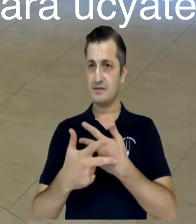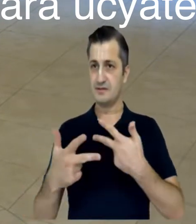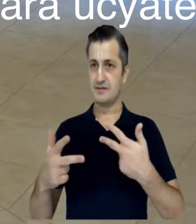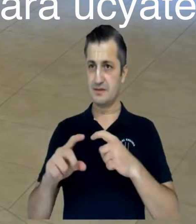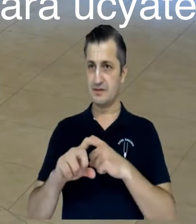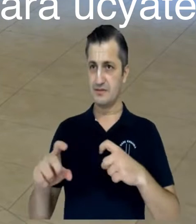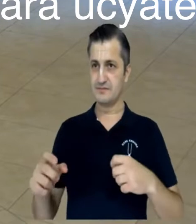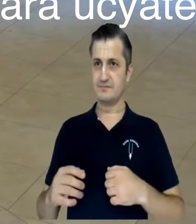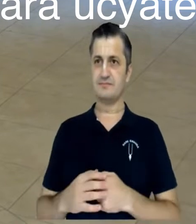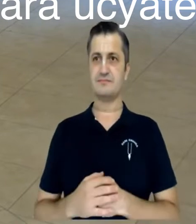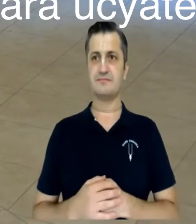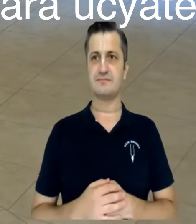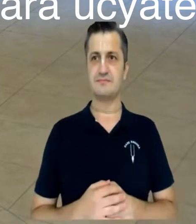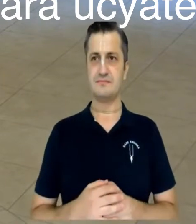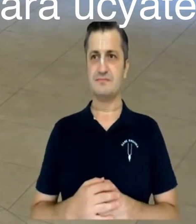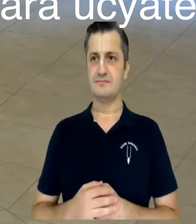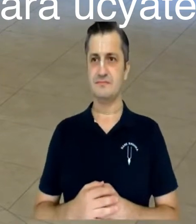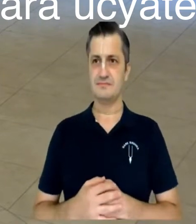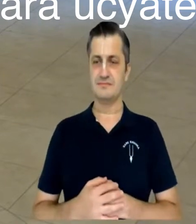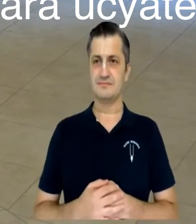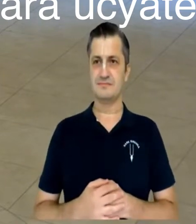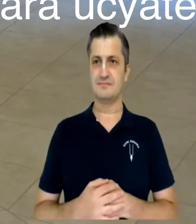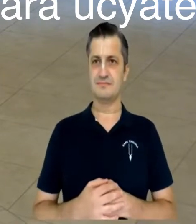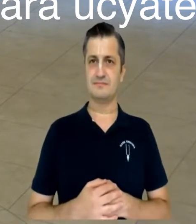Ksharas chakshara evacha.